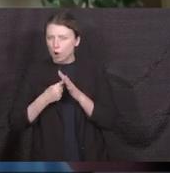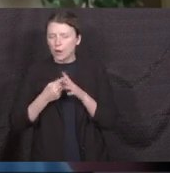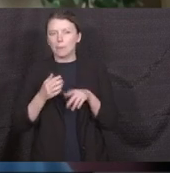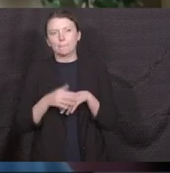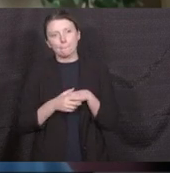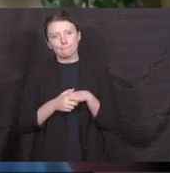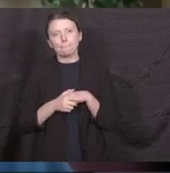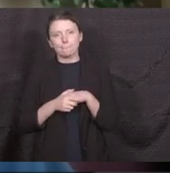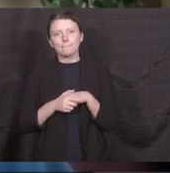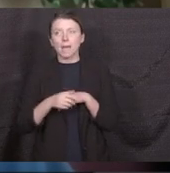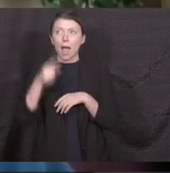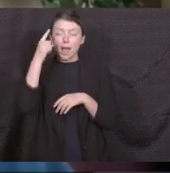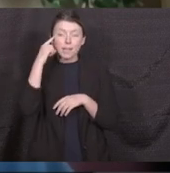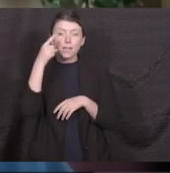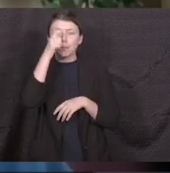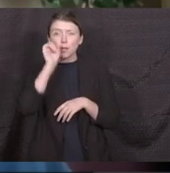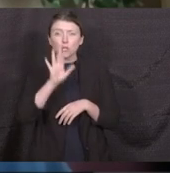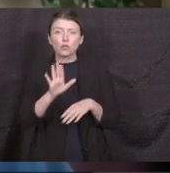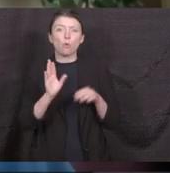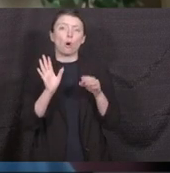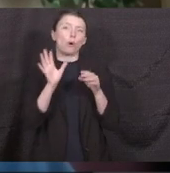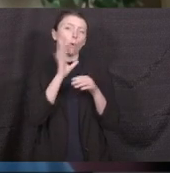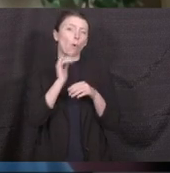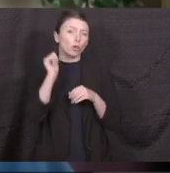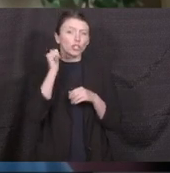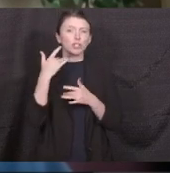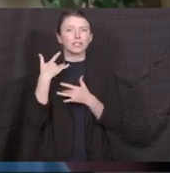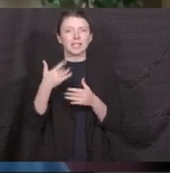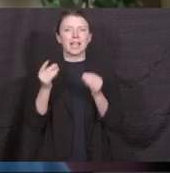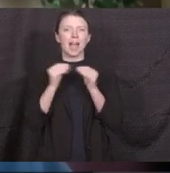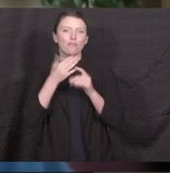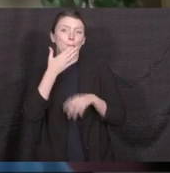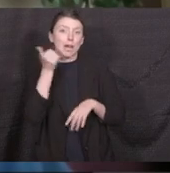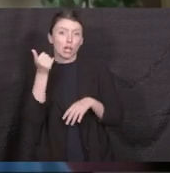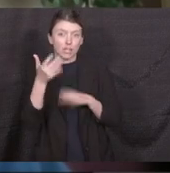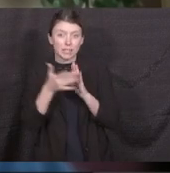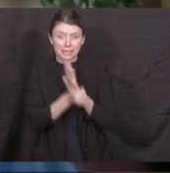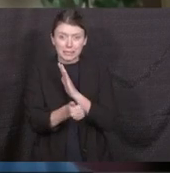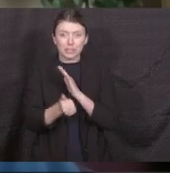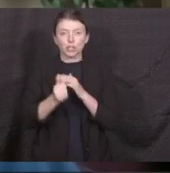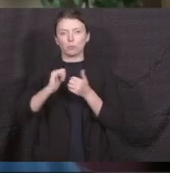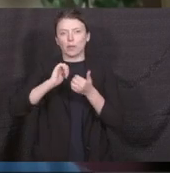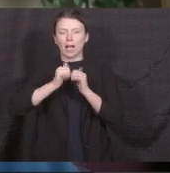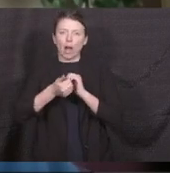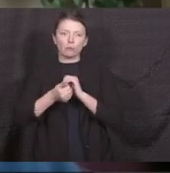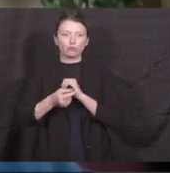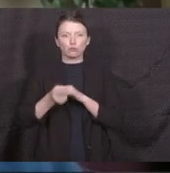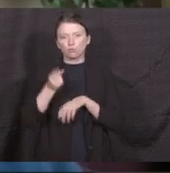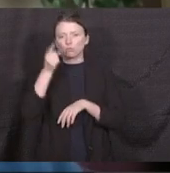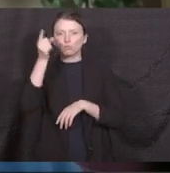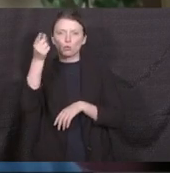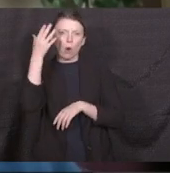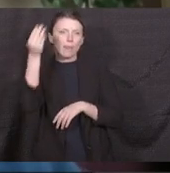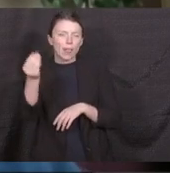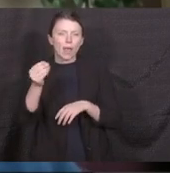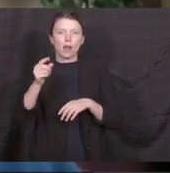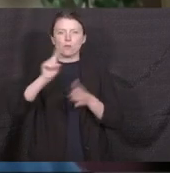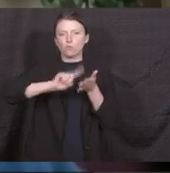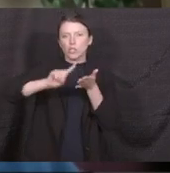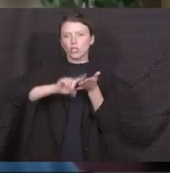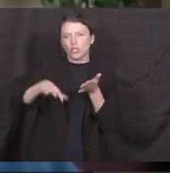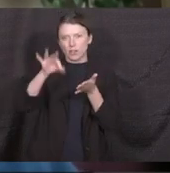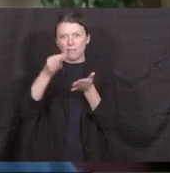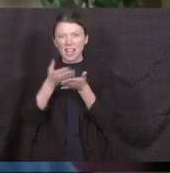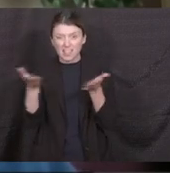I think because you're older, you tend to have better skills with just hitting the streets and knowing how to research things and go find